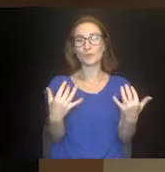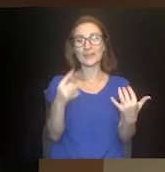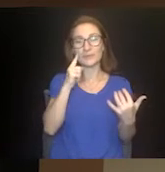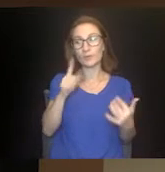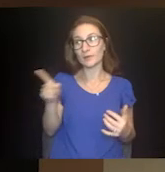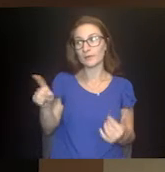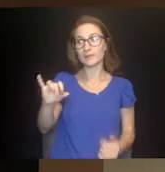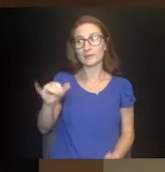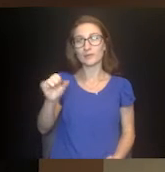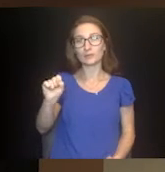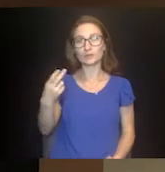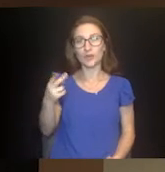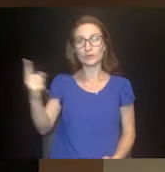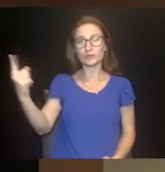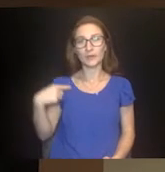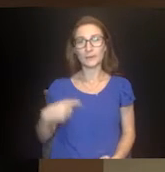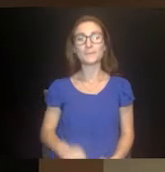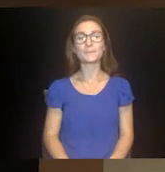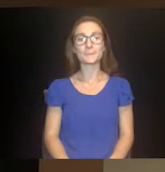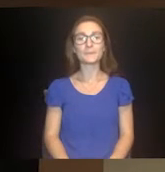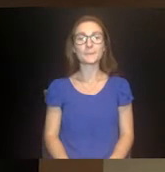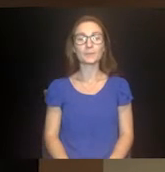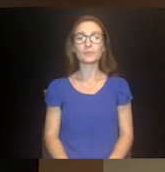Okay. Just waiting on Josh, y'all.